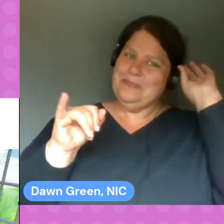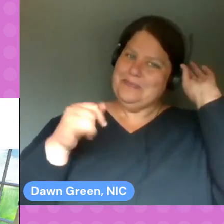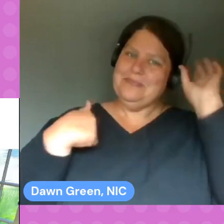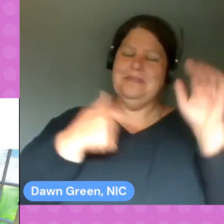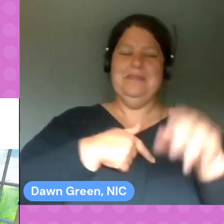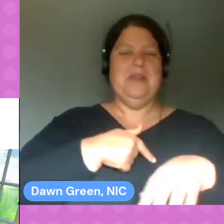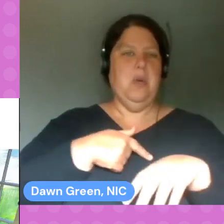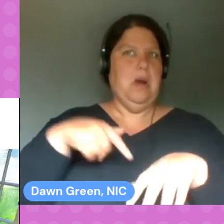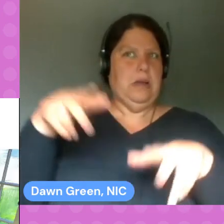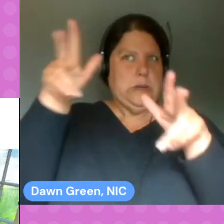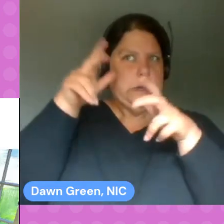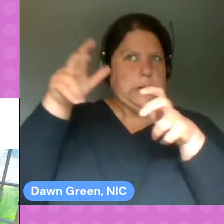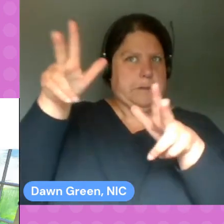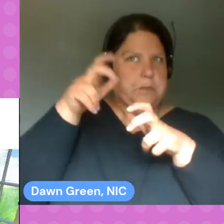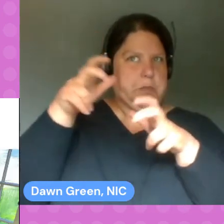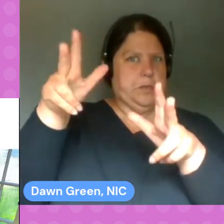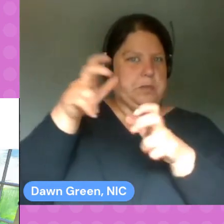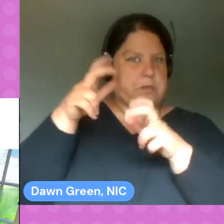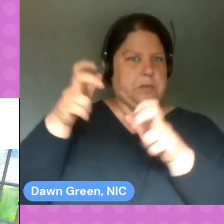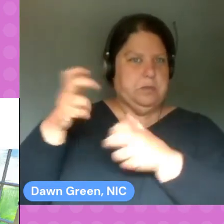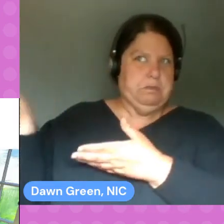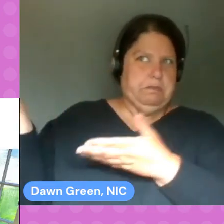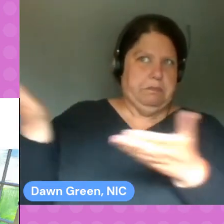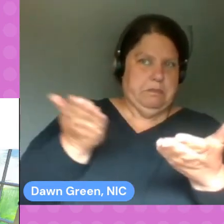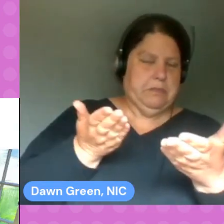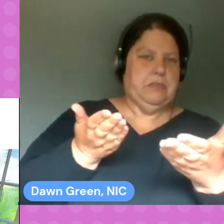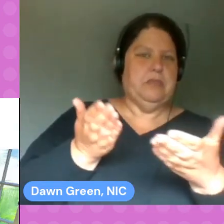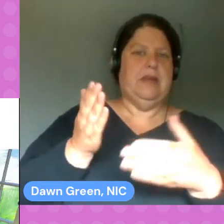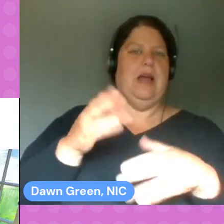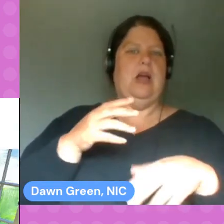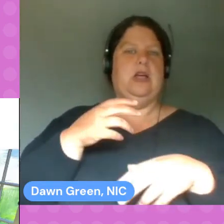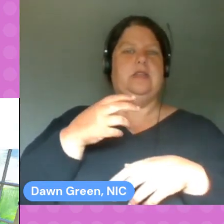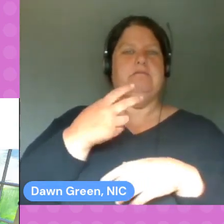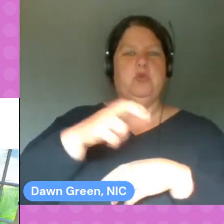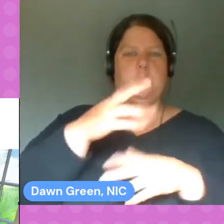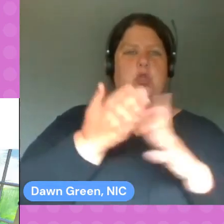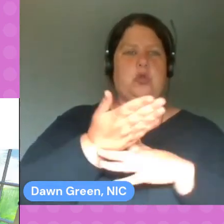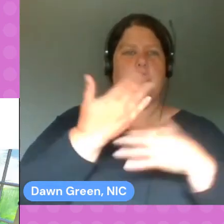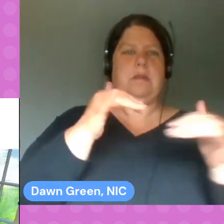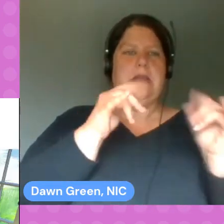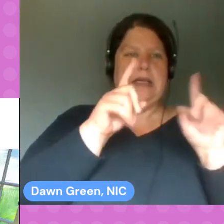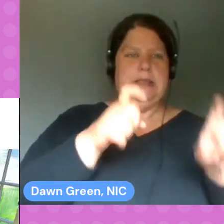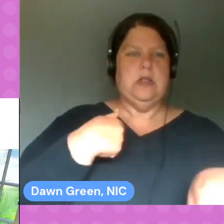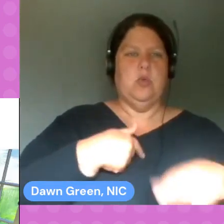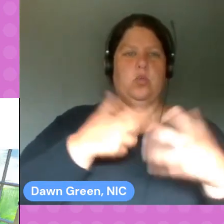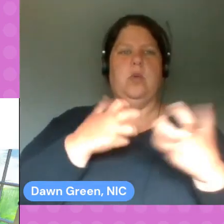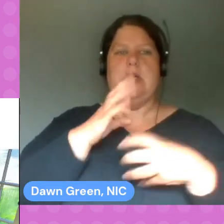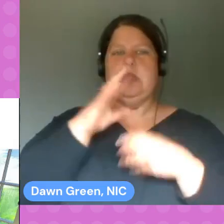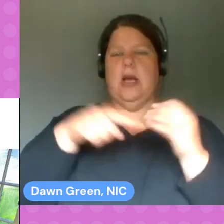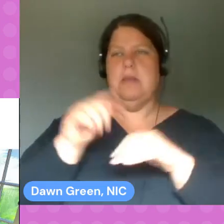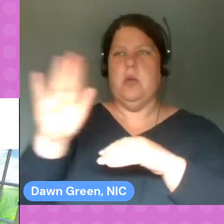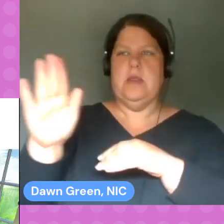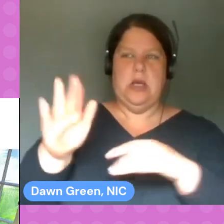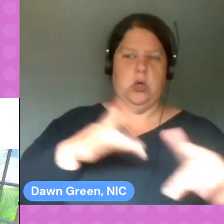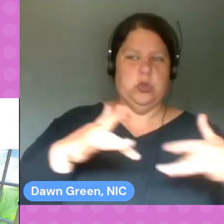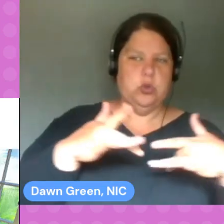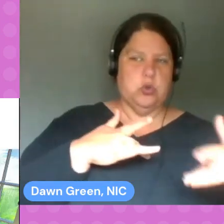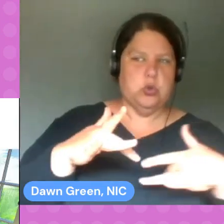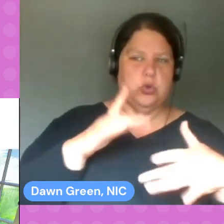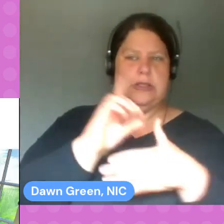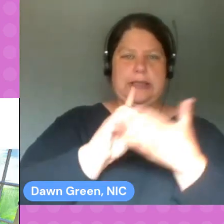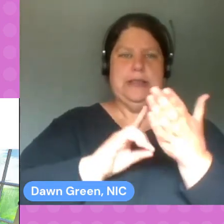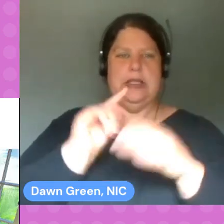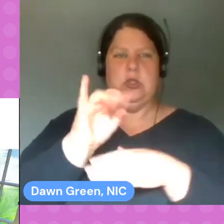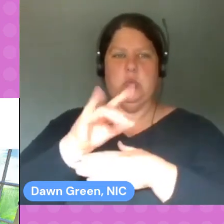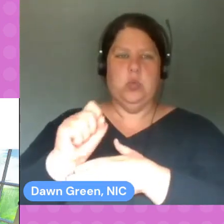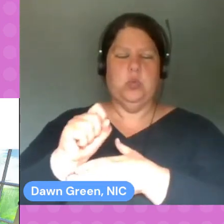them along our journey through playtesting. We want to address their concerns and design tools that really center their agency. So after talking